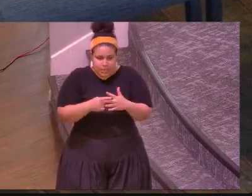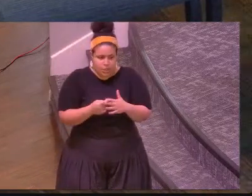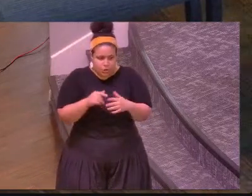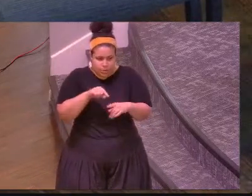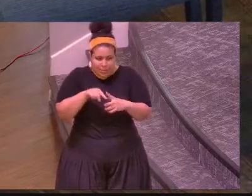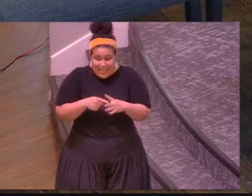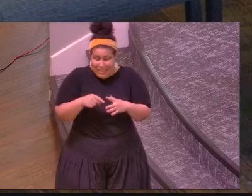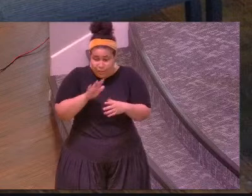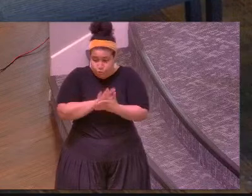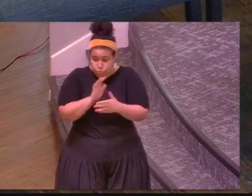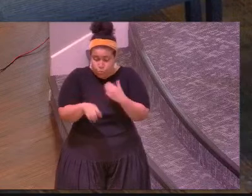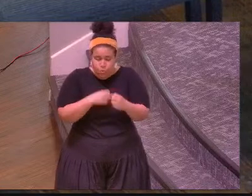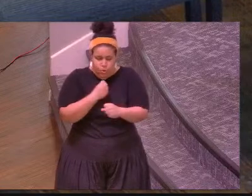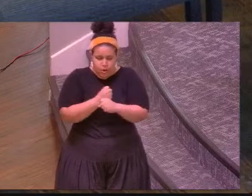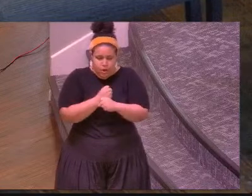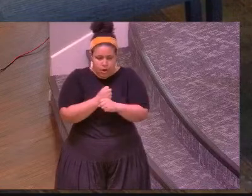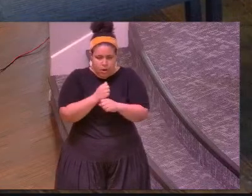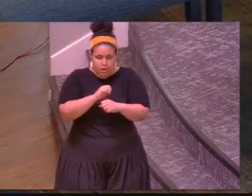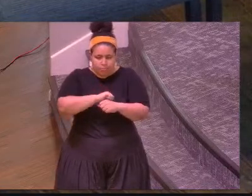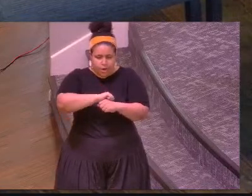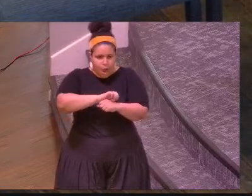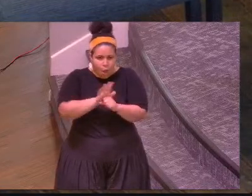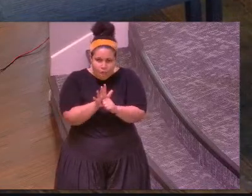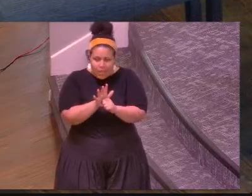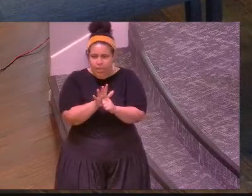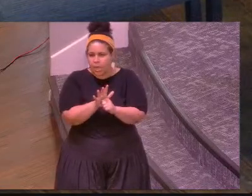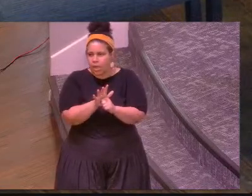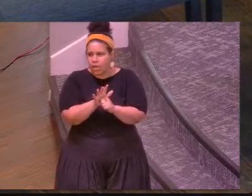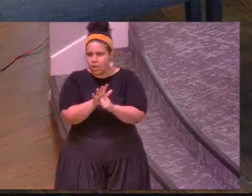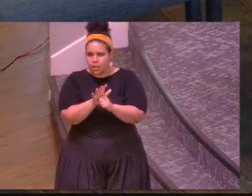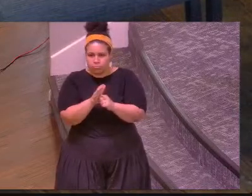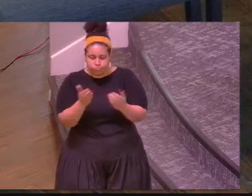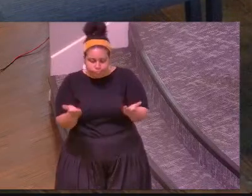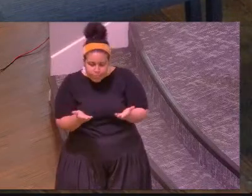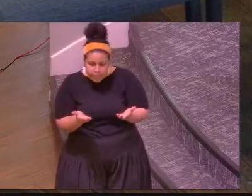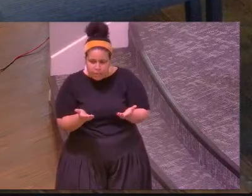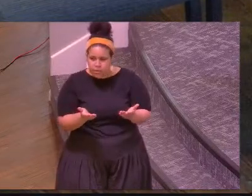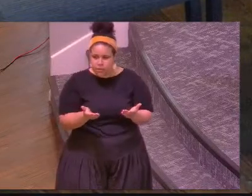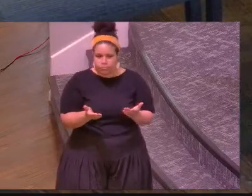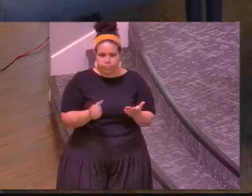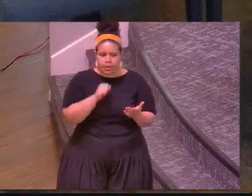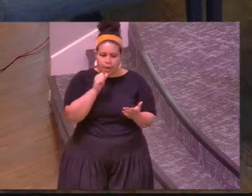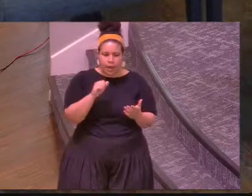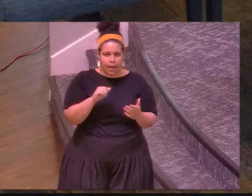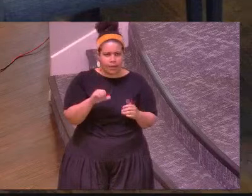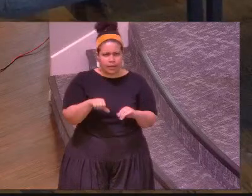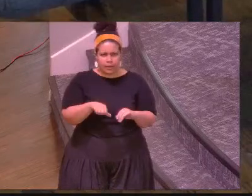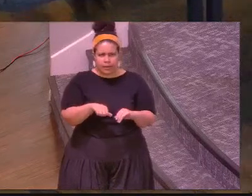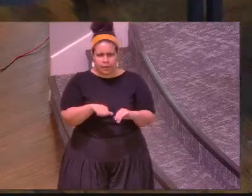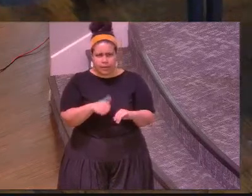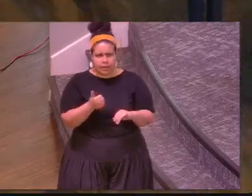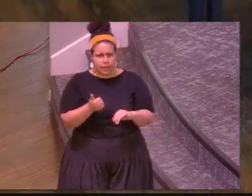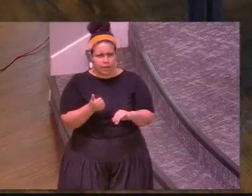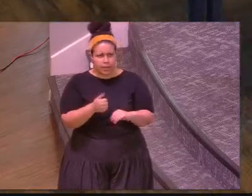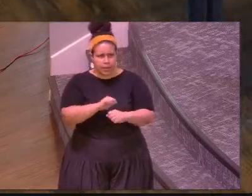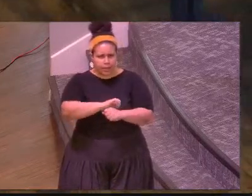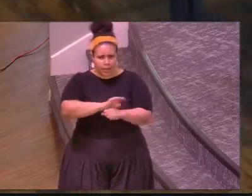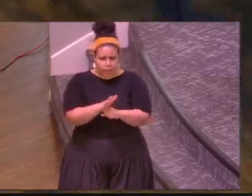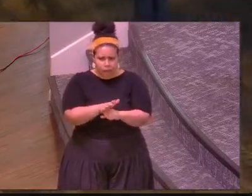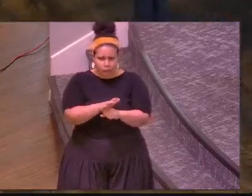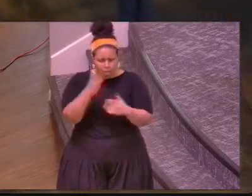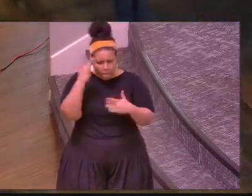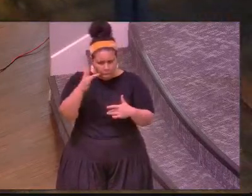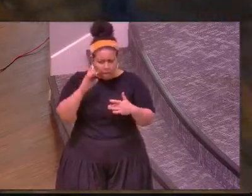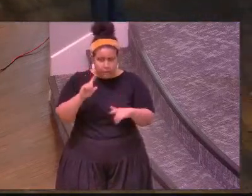of this school year. We have not had any cases since Christmas time, but we have had the